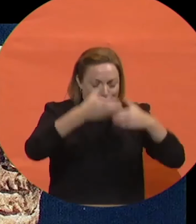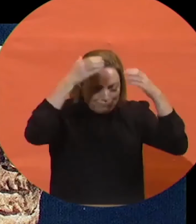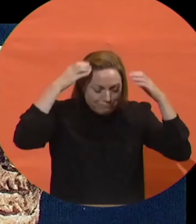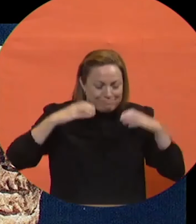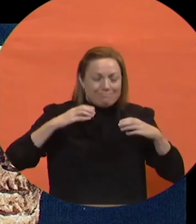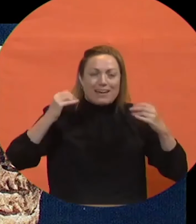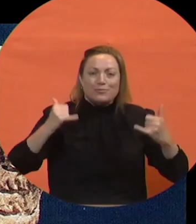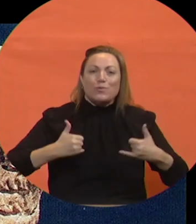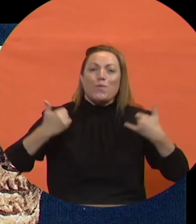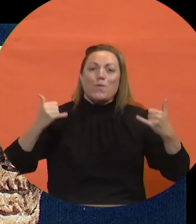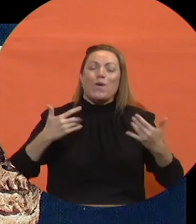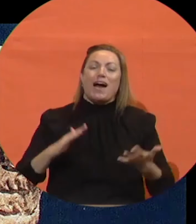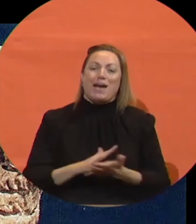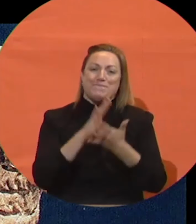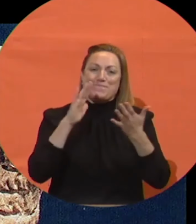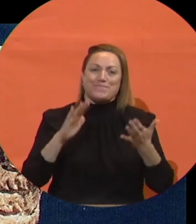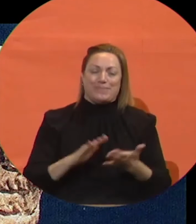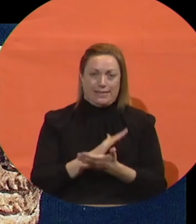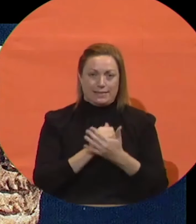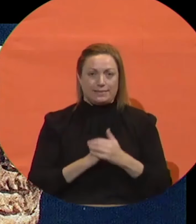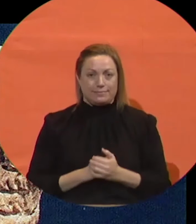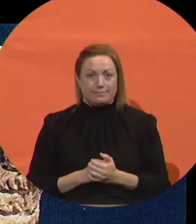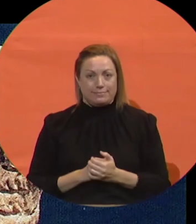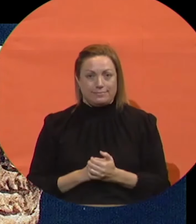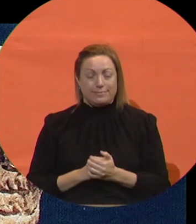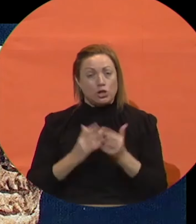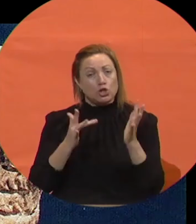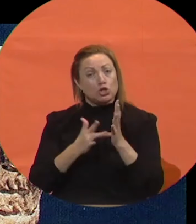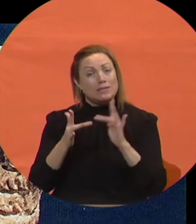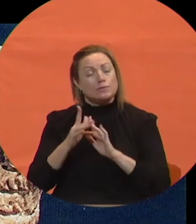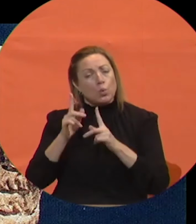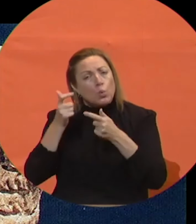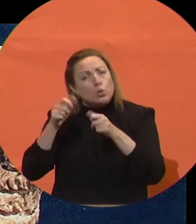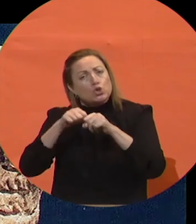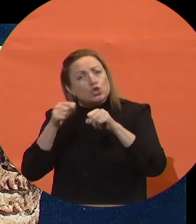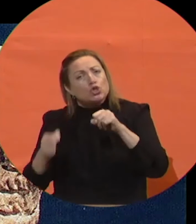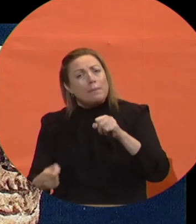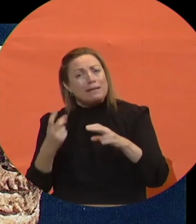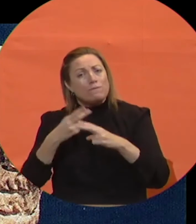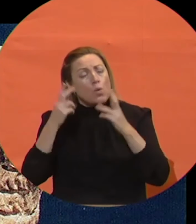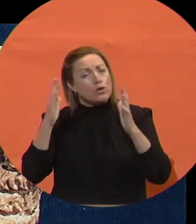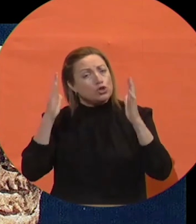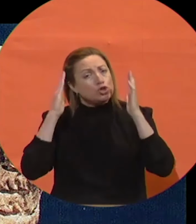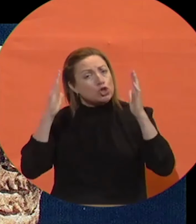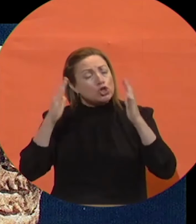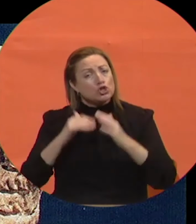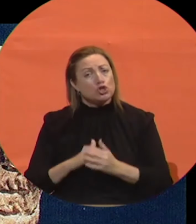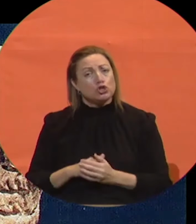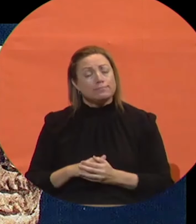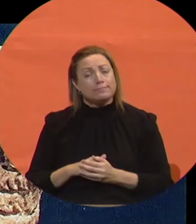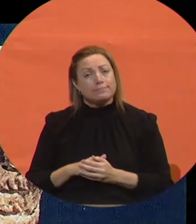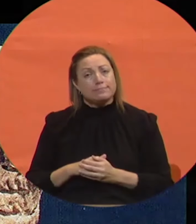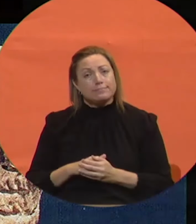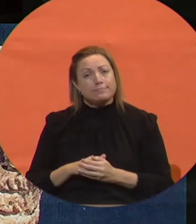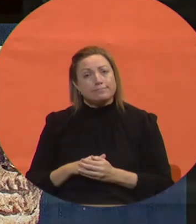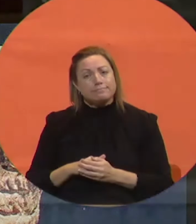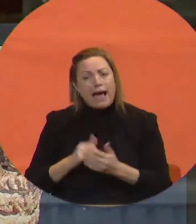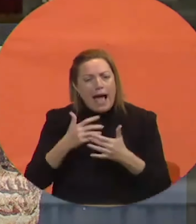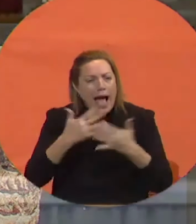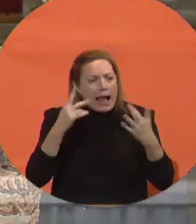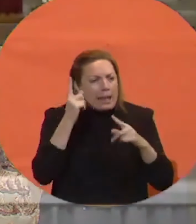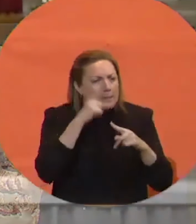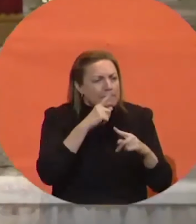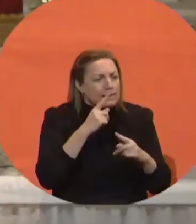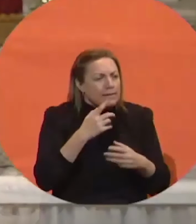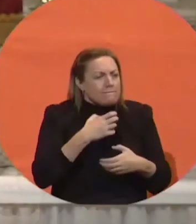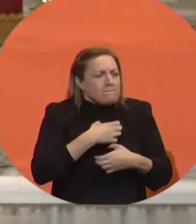This is the Good Shepherd of the Church, carrying frightened lambs through the pack